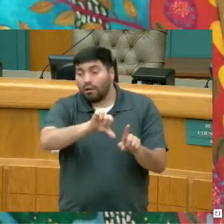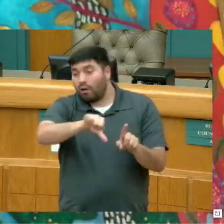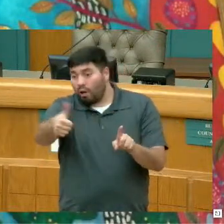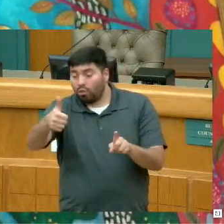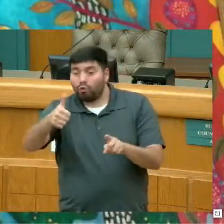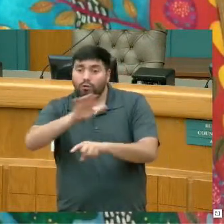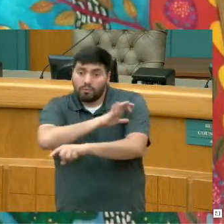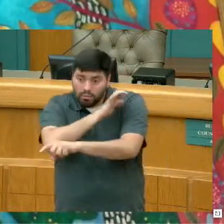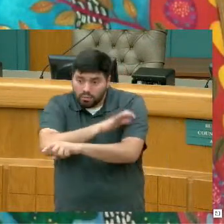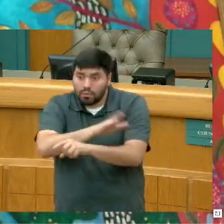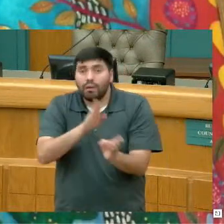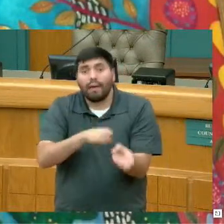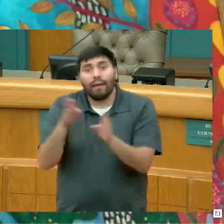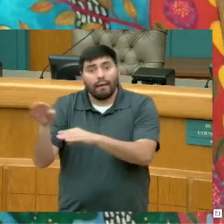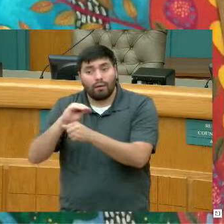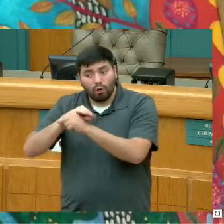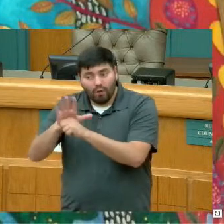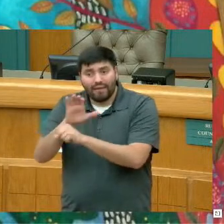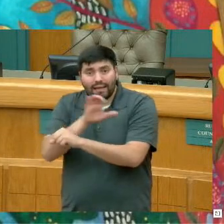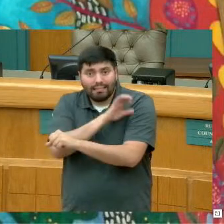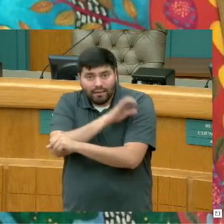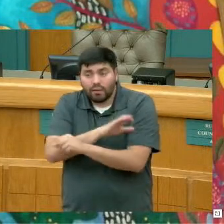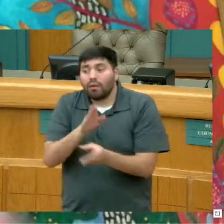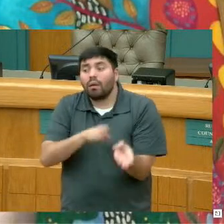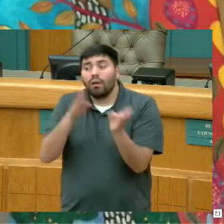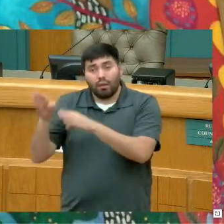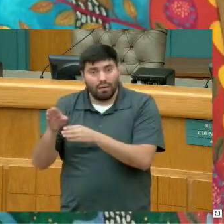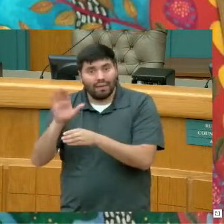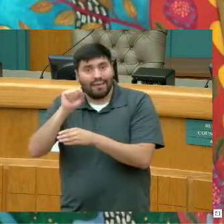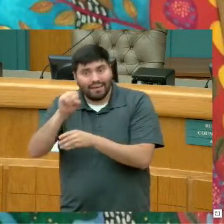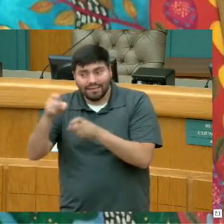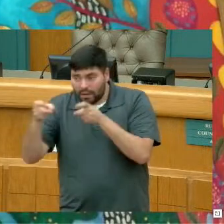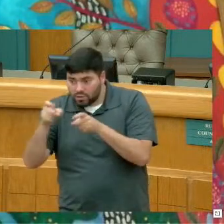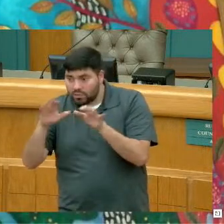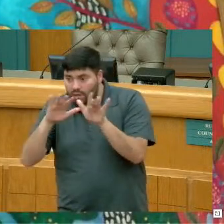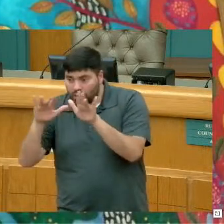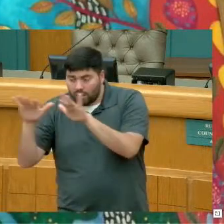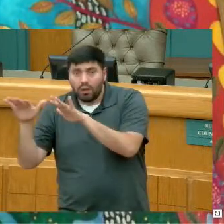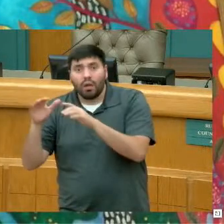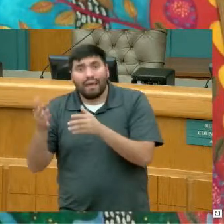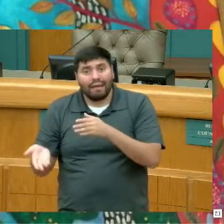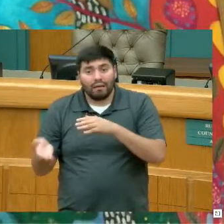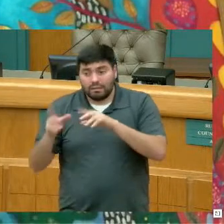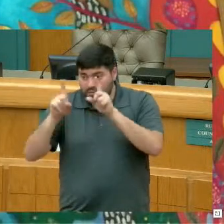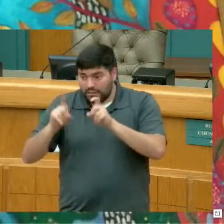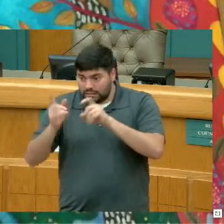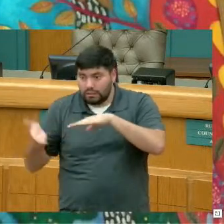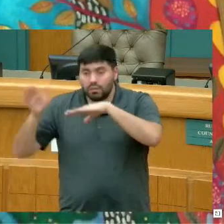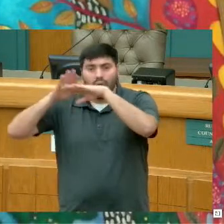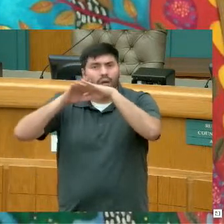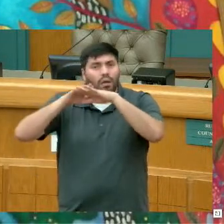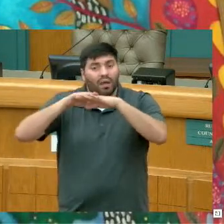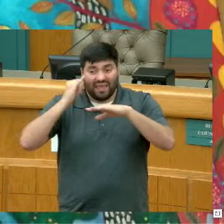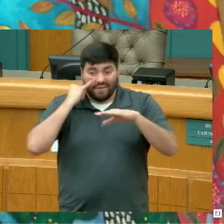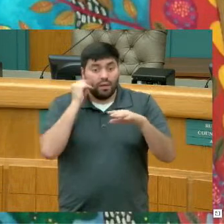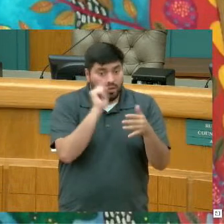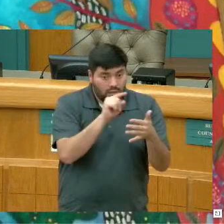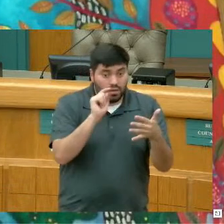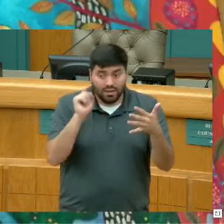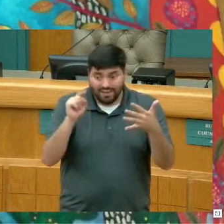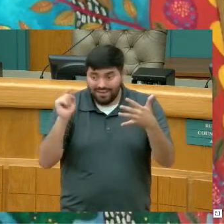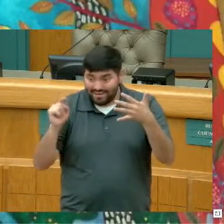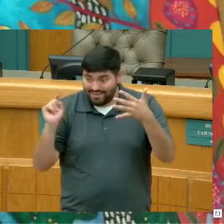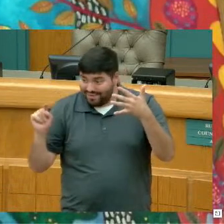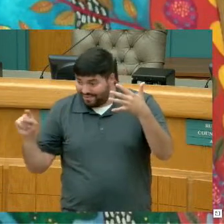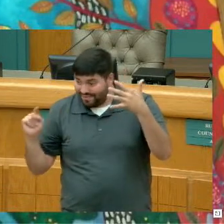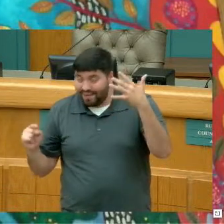site, and we can have a COVID clinic, and we can have a case management system and increased testing, and all of these things work